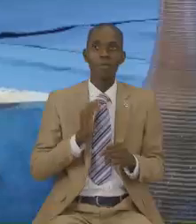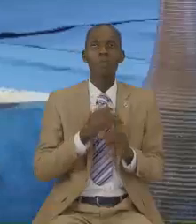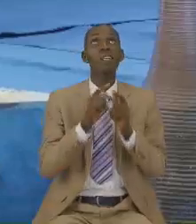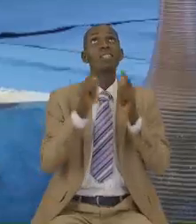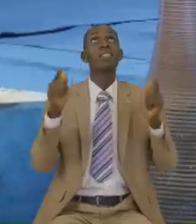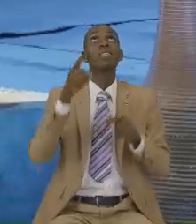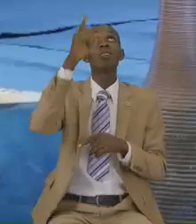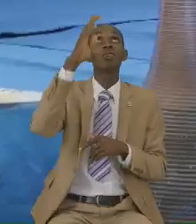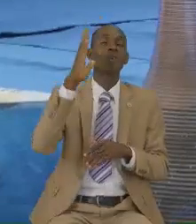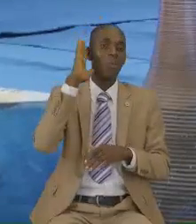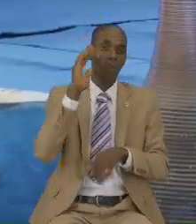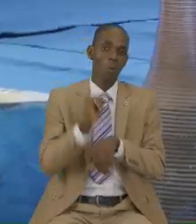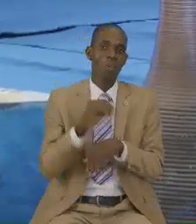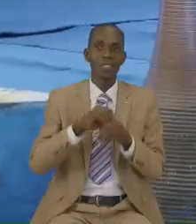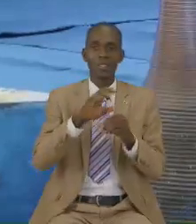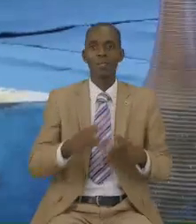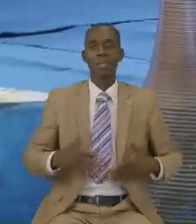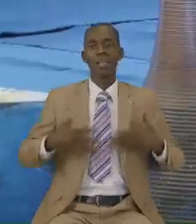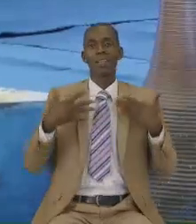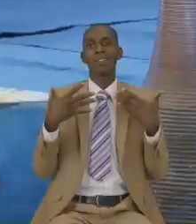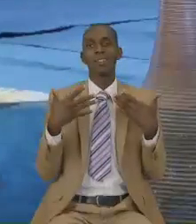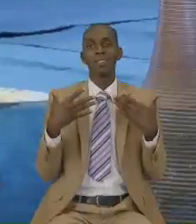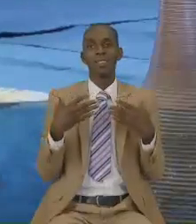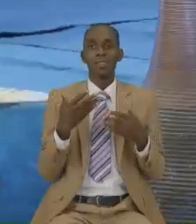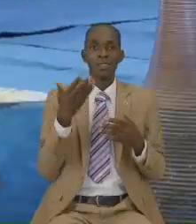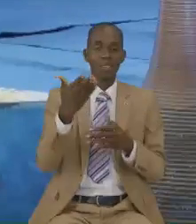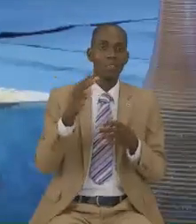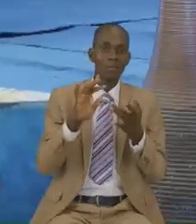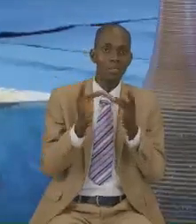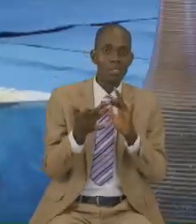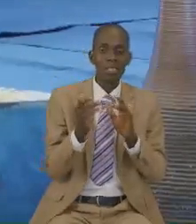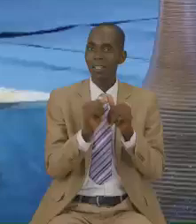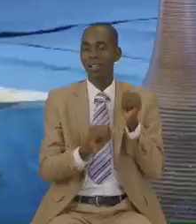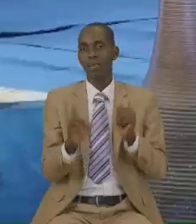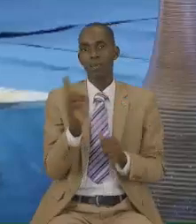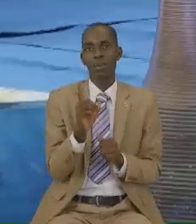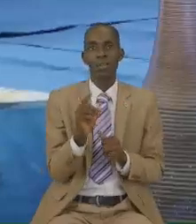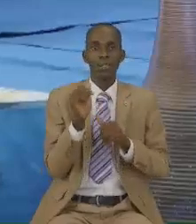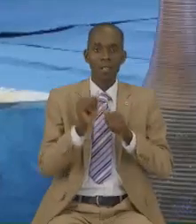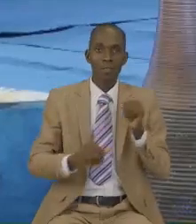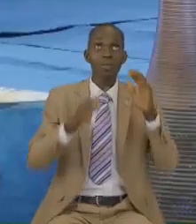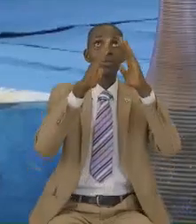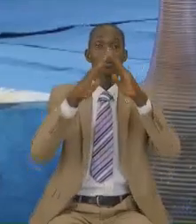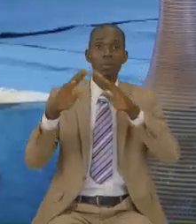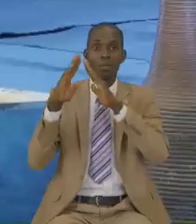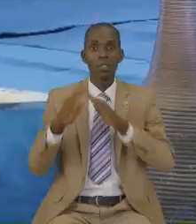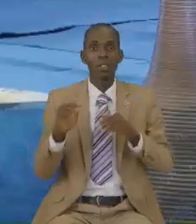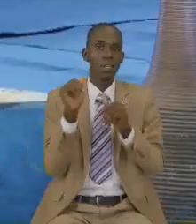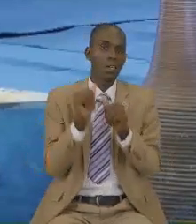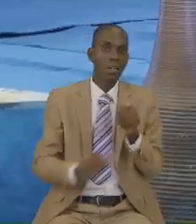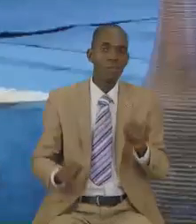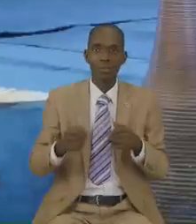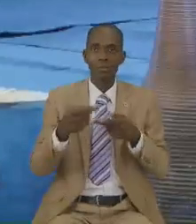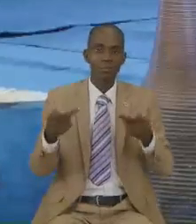God will work in your life. Online, everywhere, every community, every congregation,